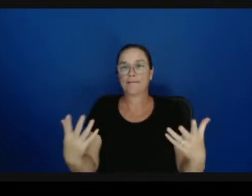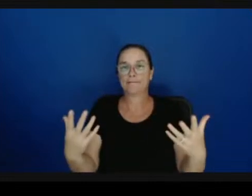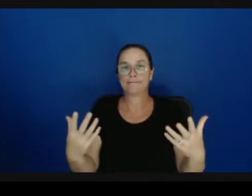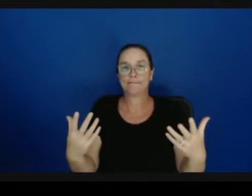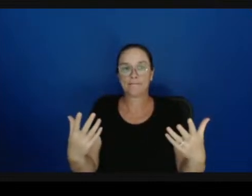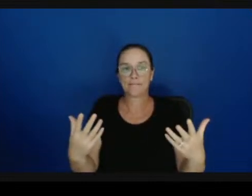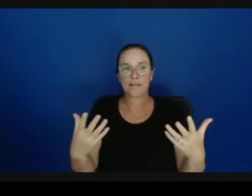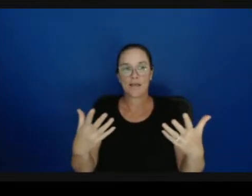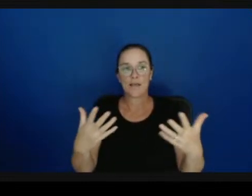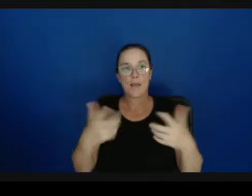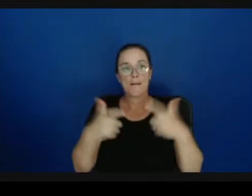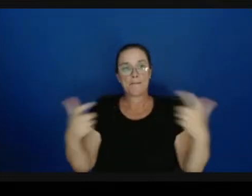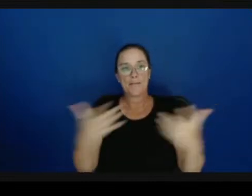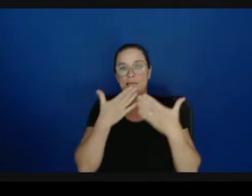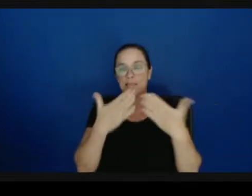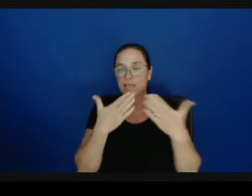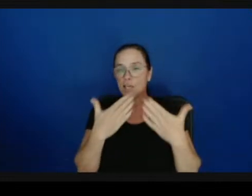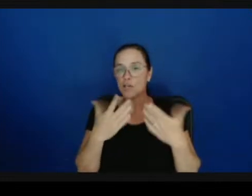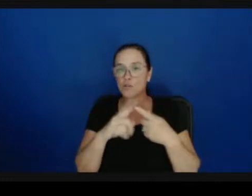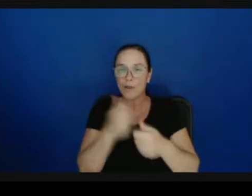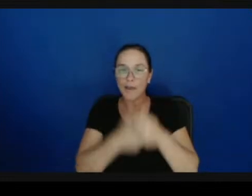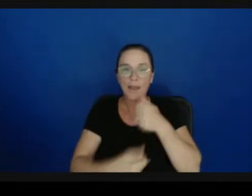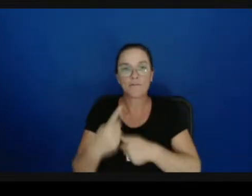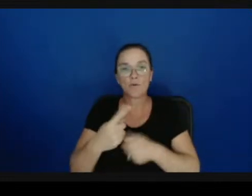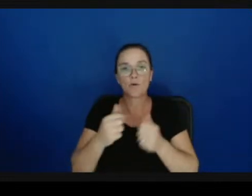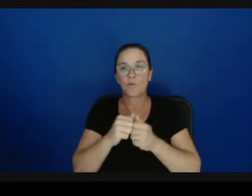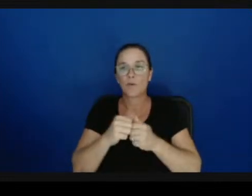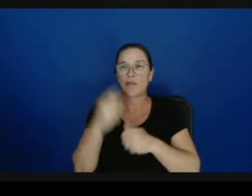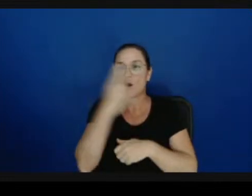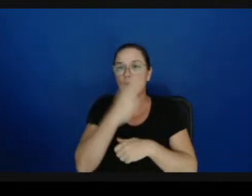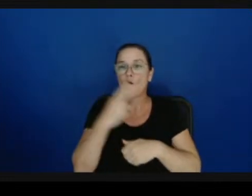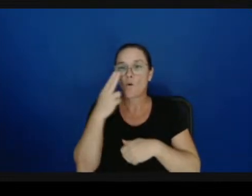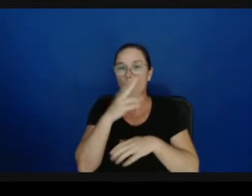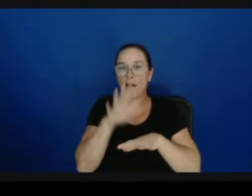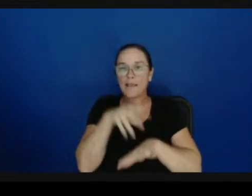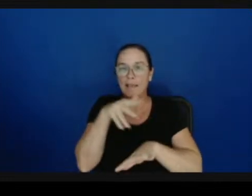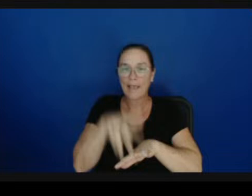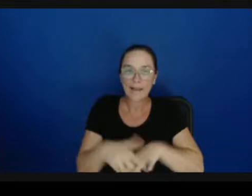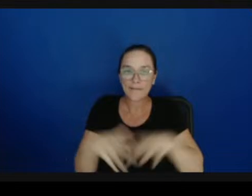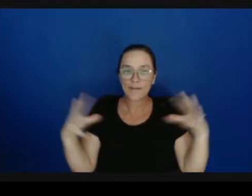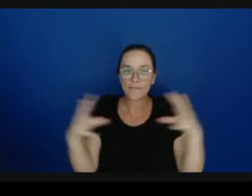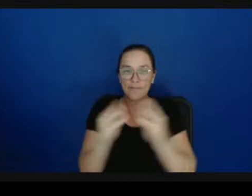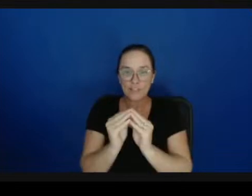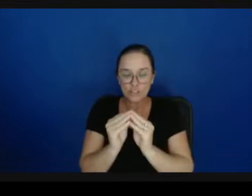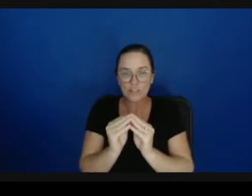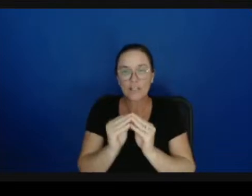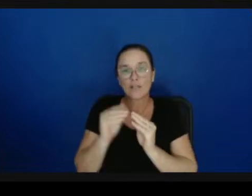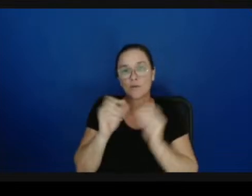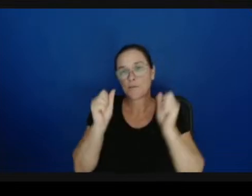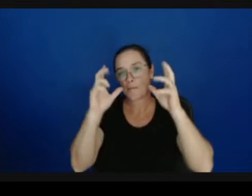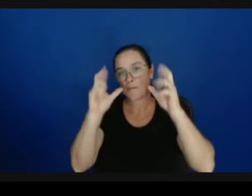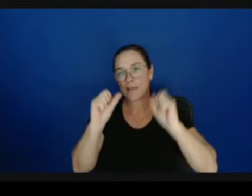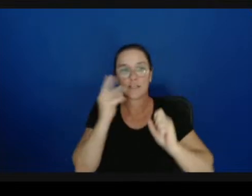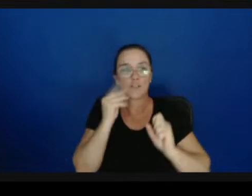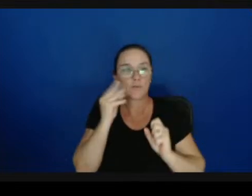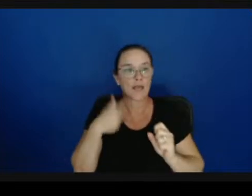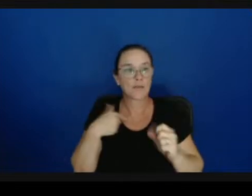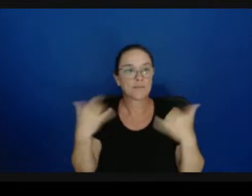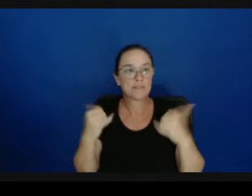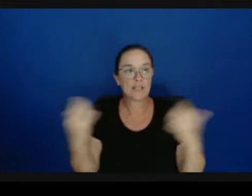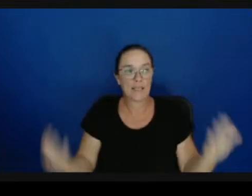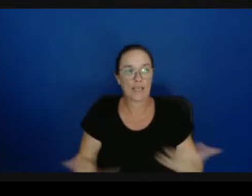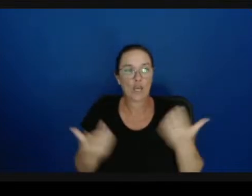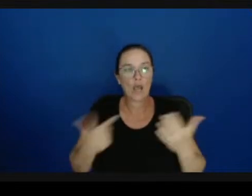mahalo nui to everybody at the Hawaii Native Convention. It was an an amazing experience. I'm still over here. I'll be back